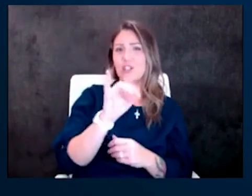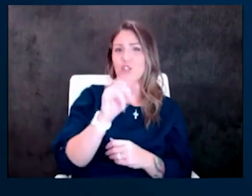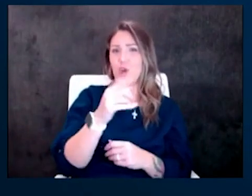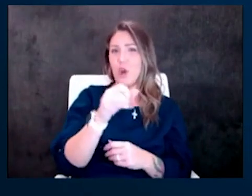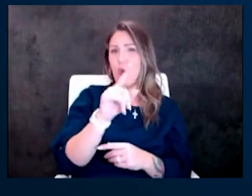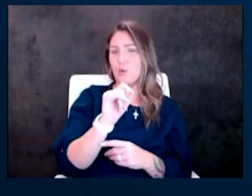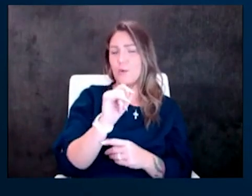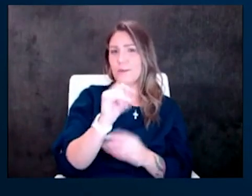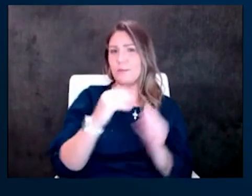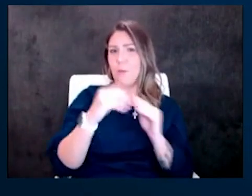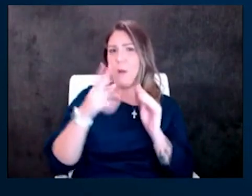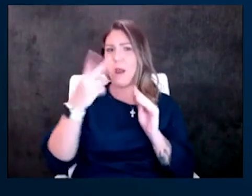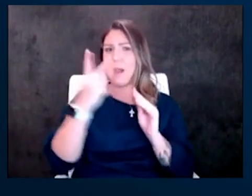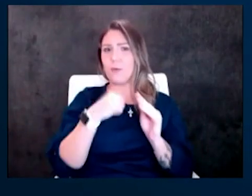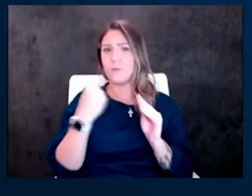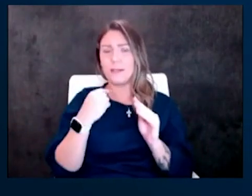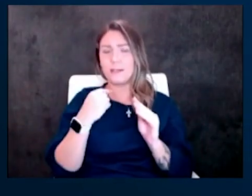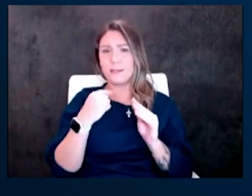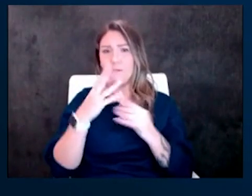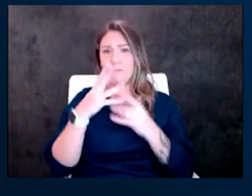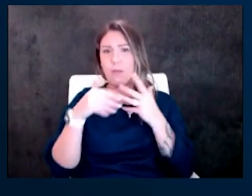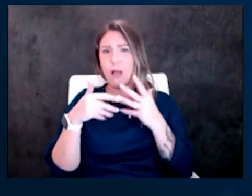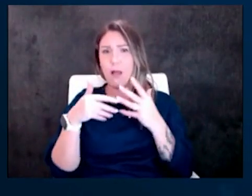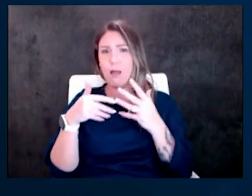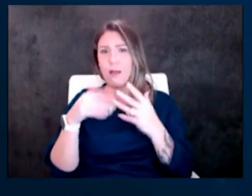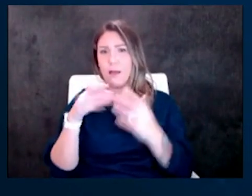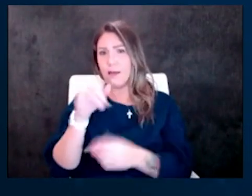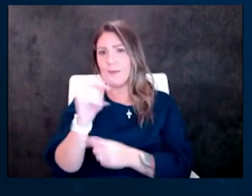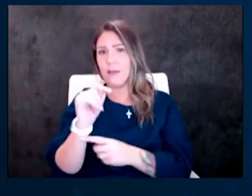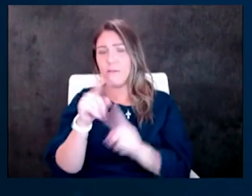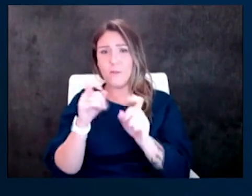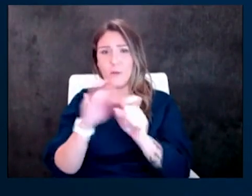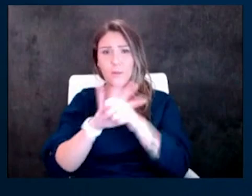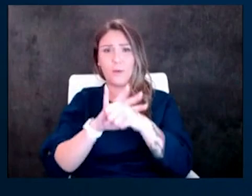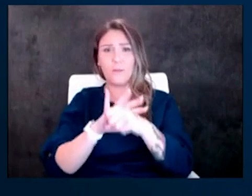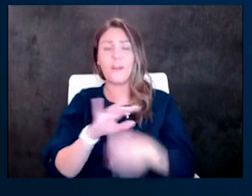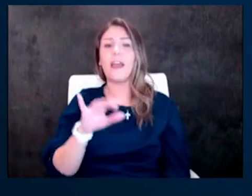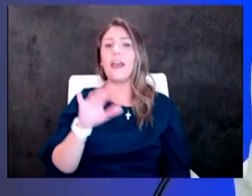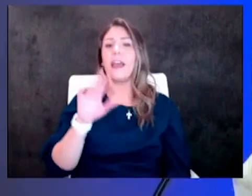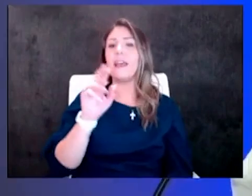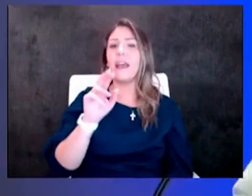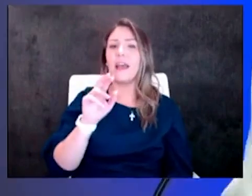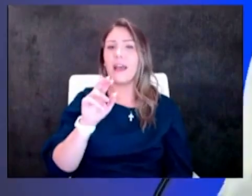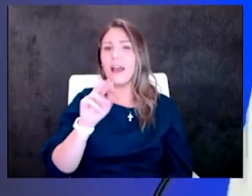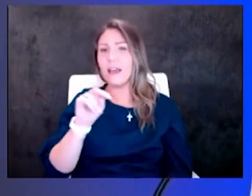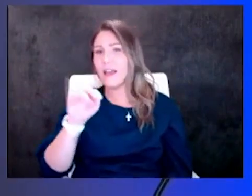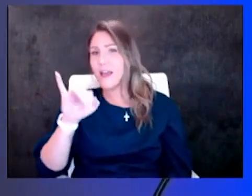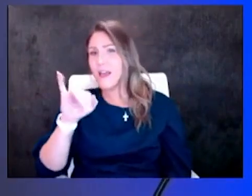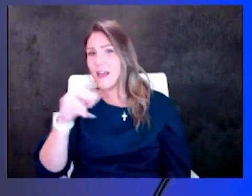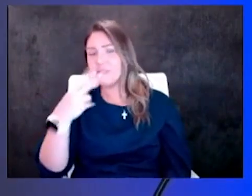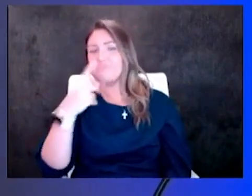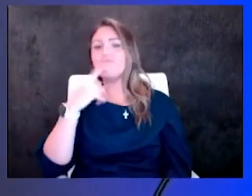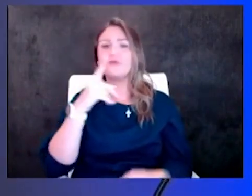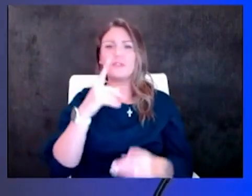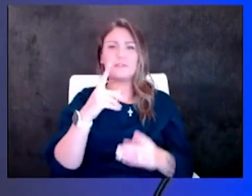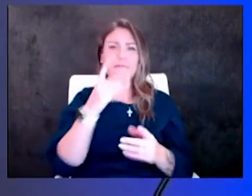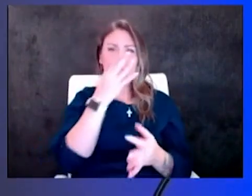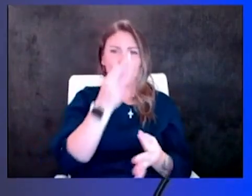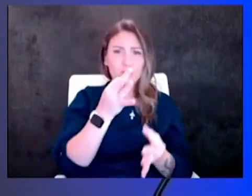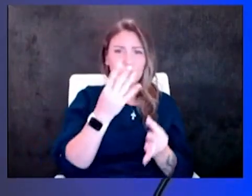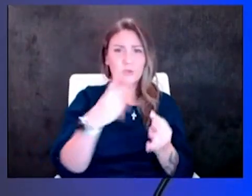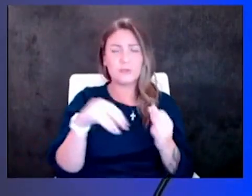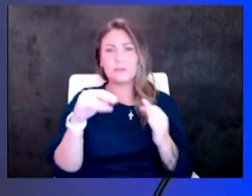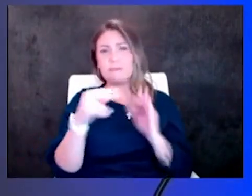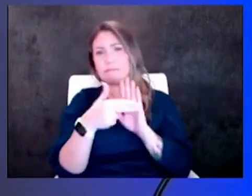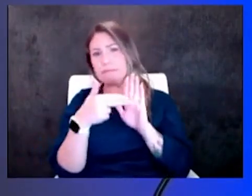from COVID? Well, IIH is an interesting diagnosis that I think that we've become a lot more aware of over the